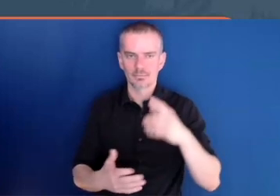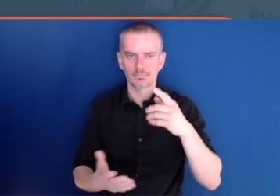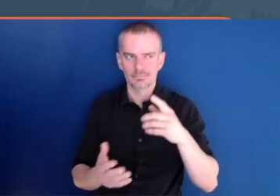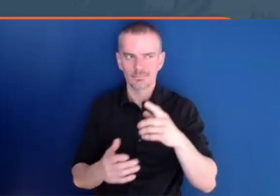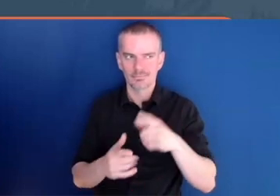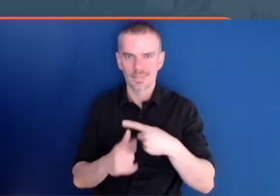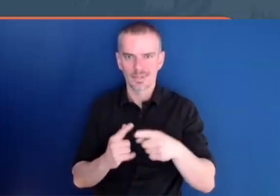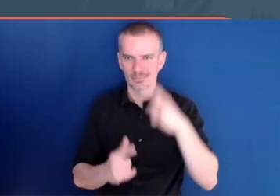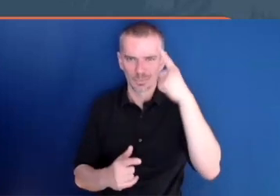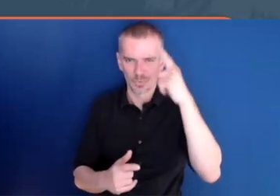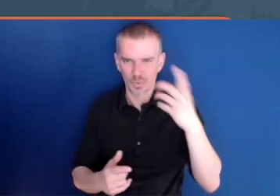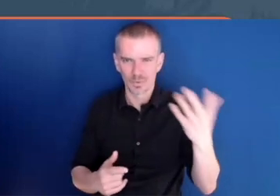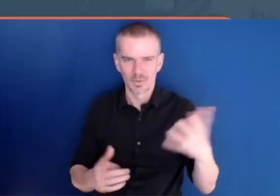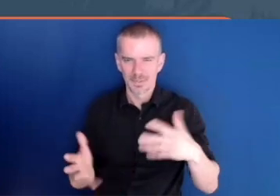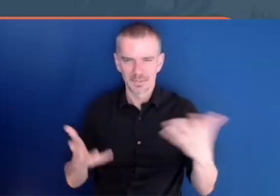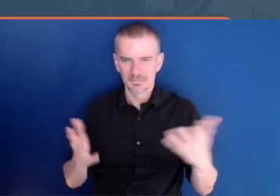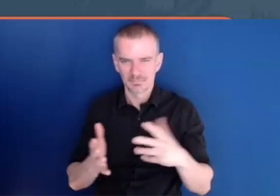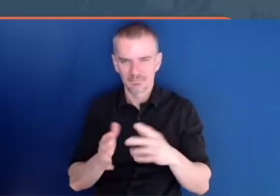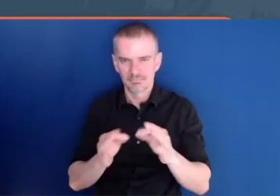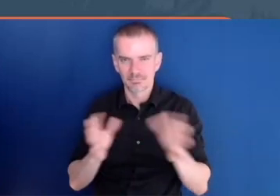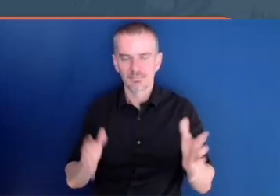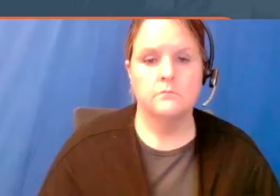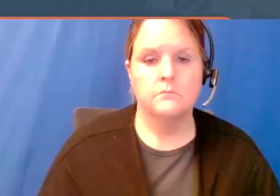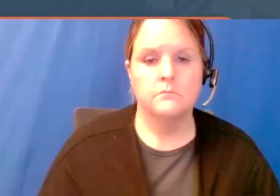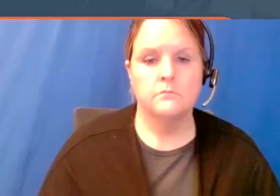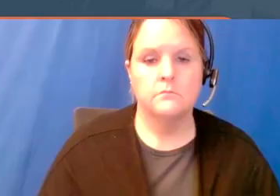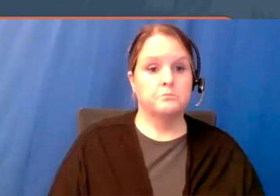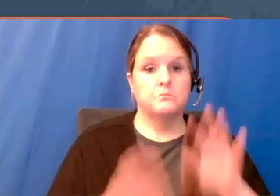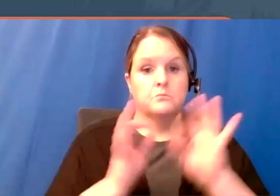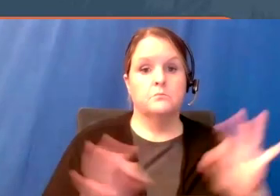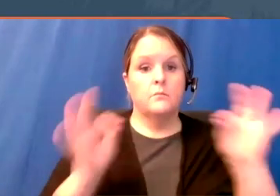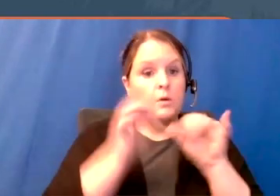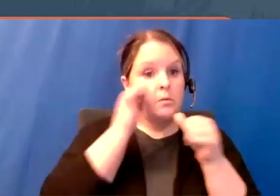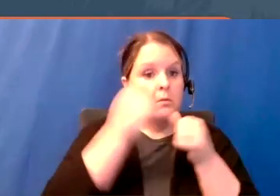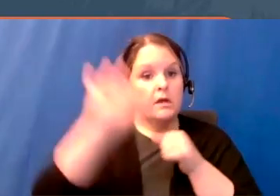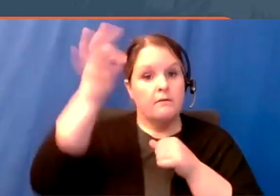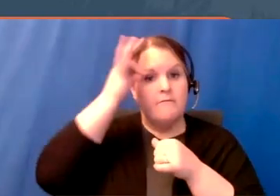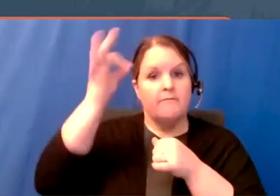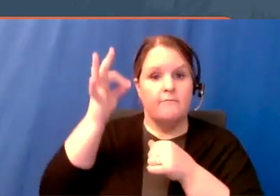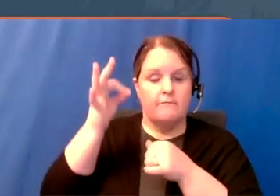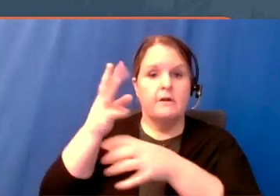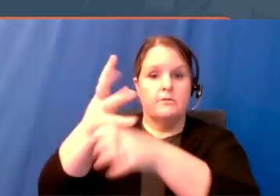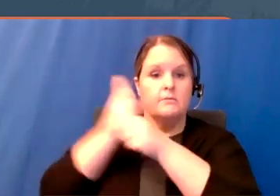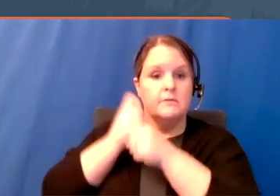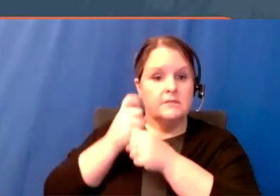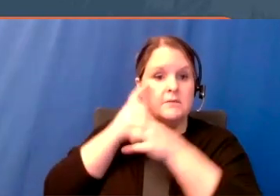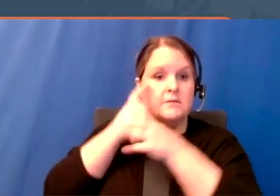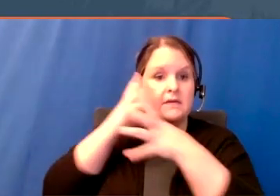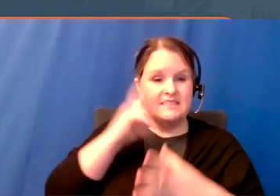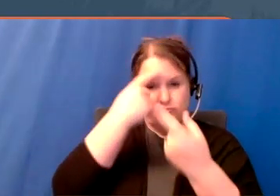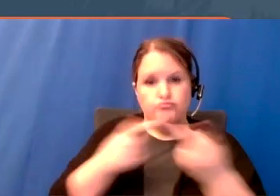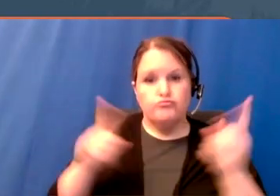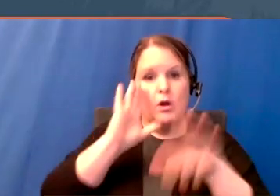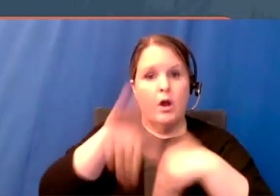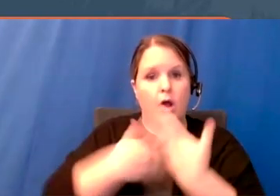right, to have that. And it's important to remember that the federal award recipients need to disclose all actual or